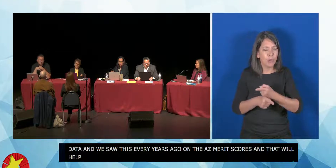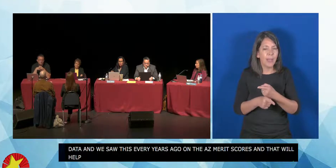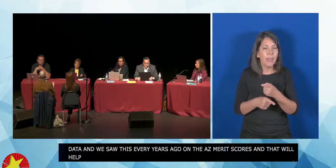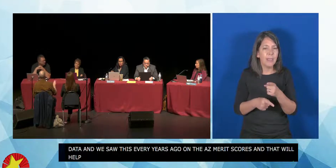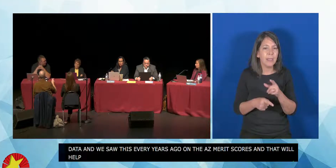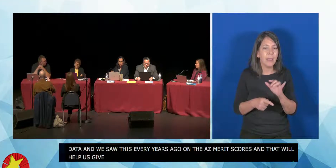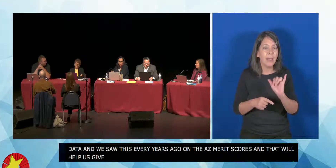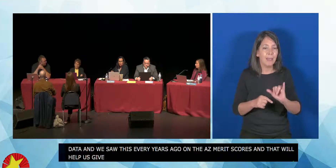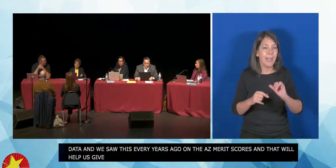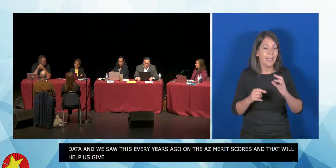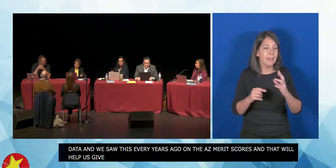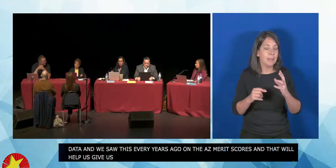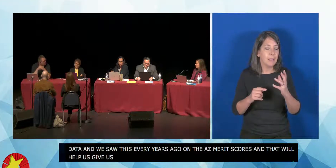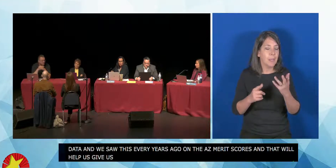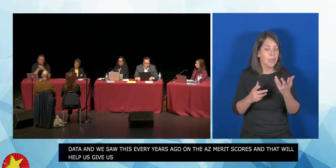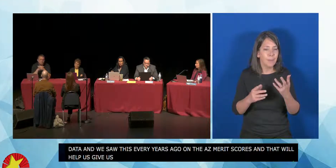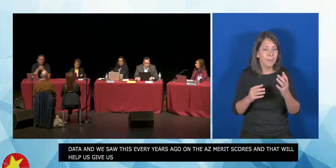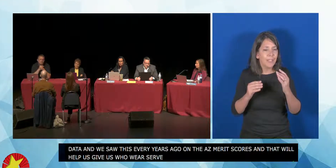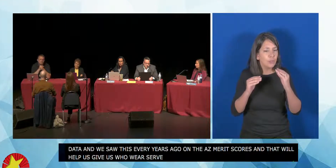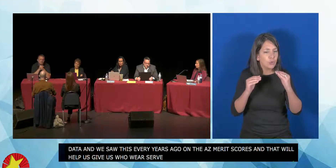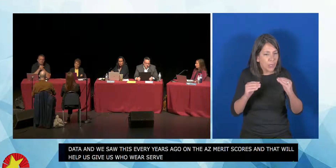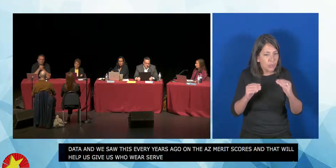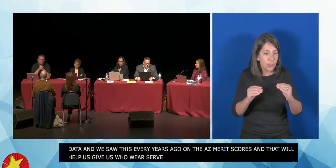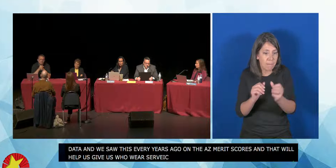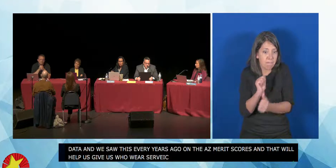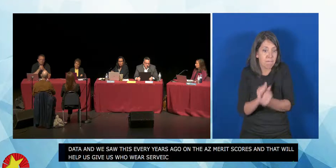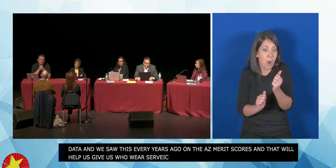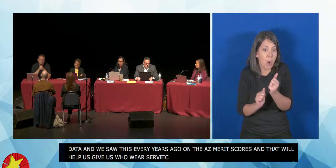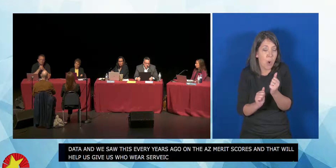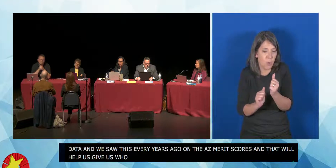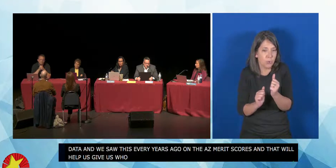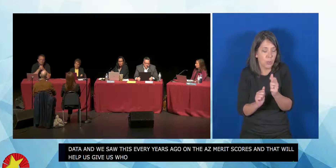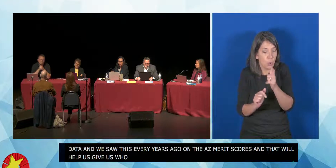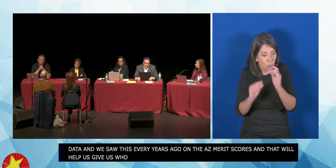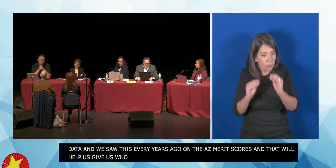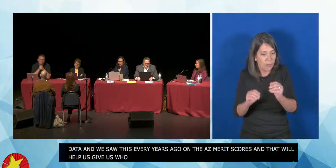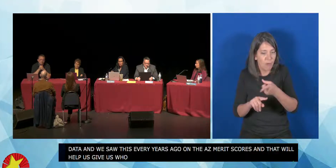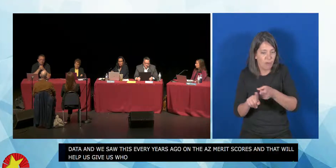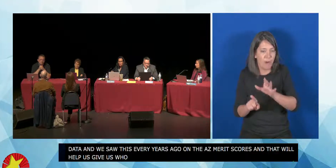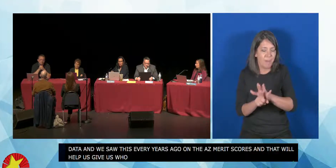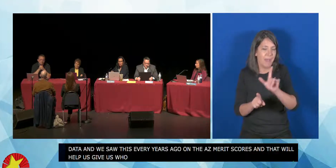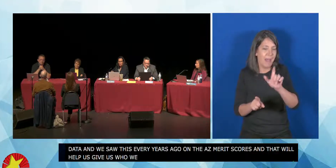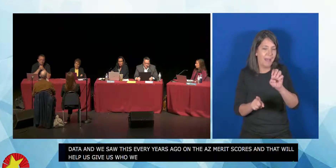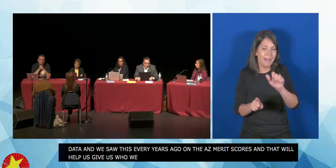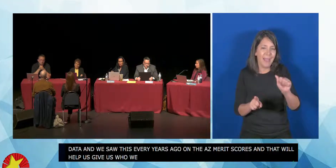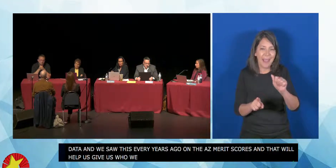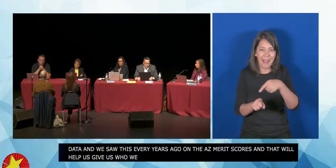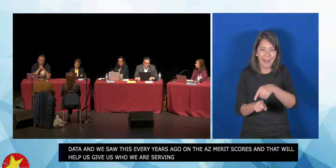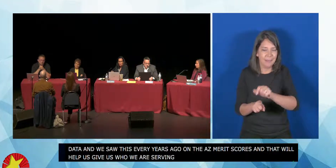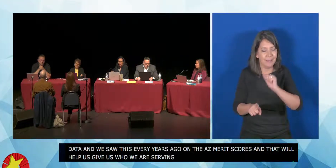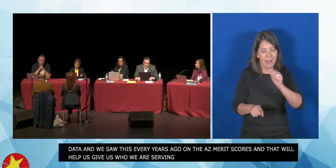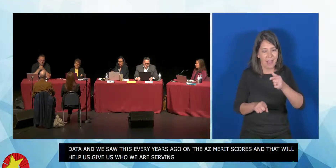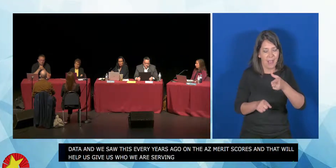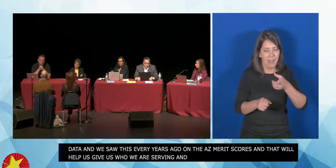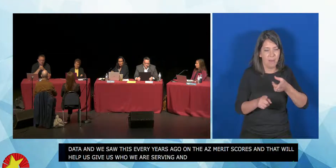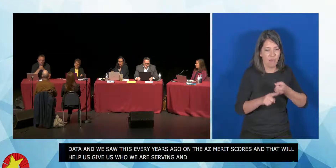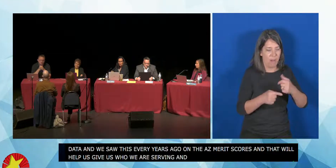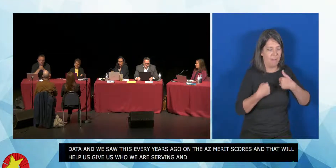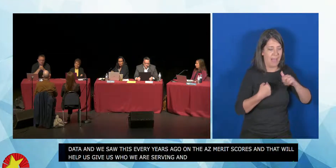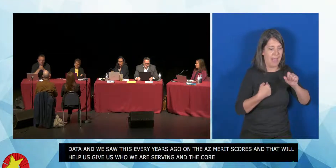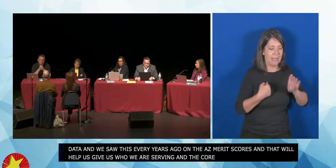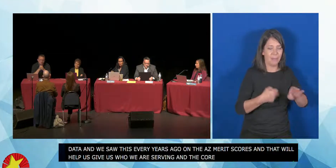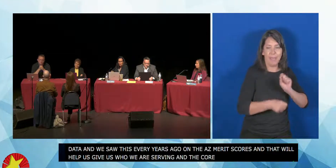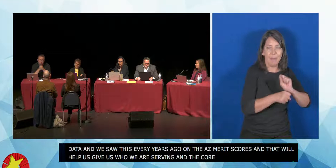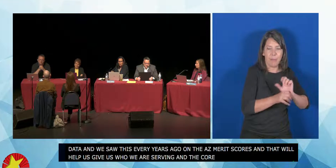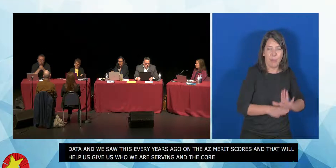The instruction, the core academic instruction is being done by the LAs in those cases, and not by our employees. But we still want to see how